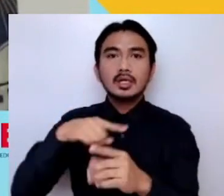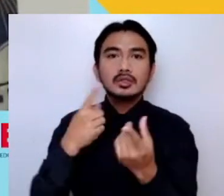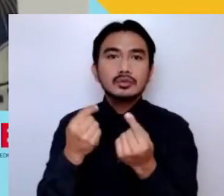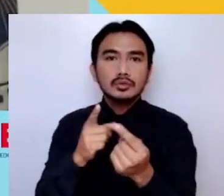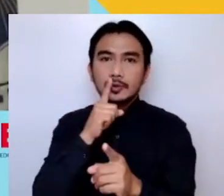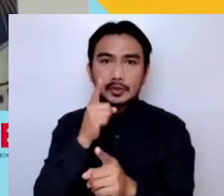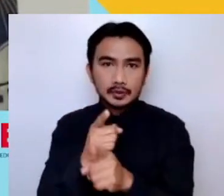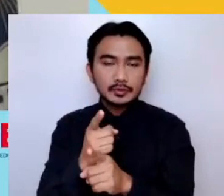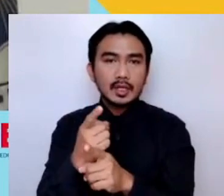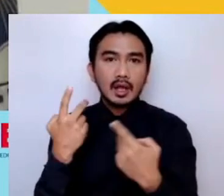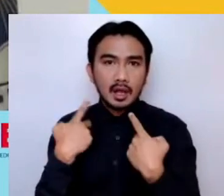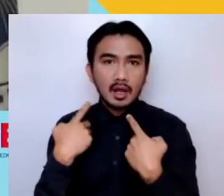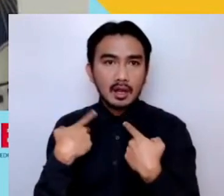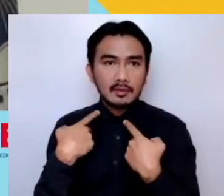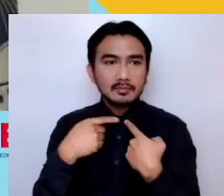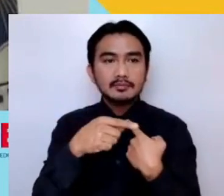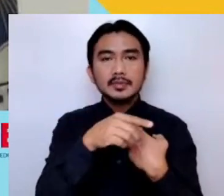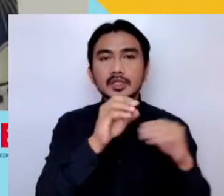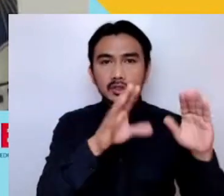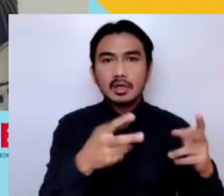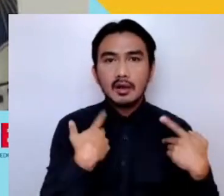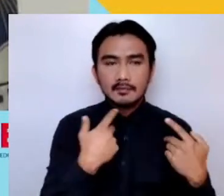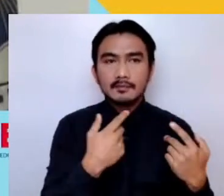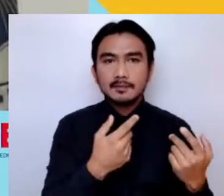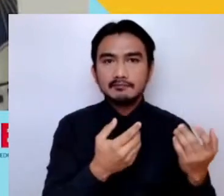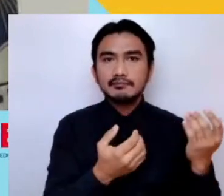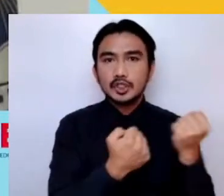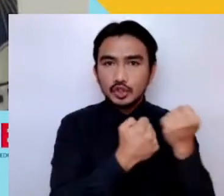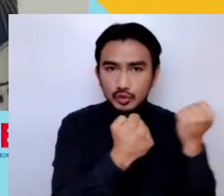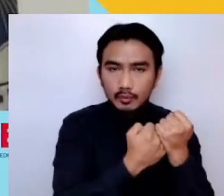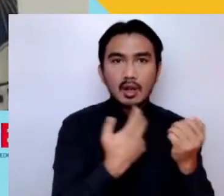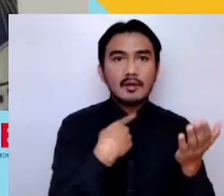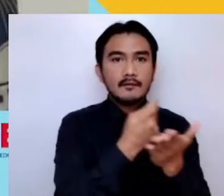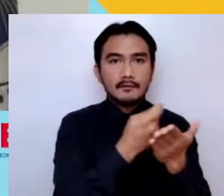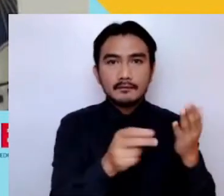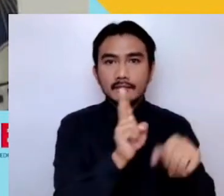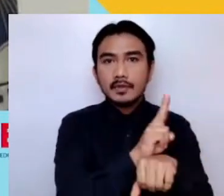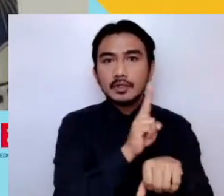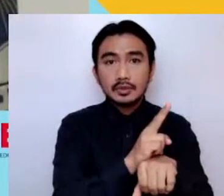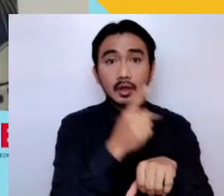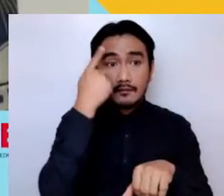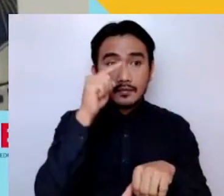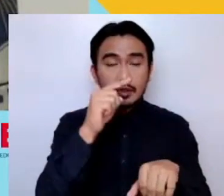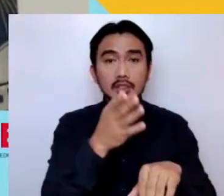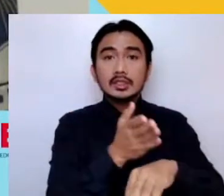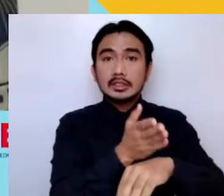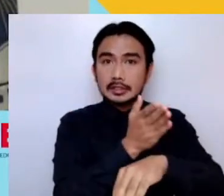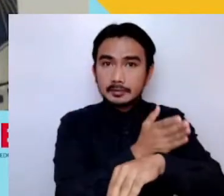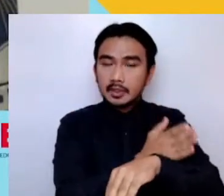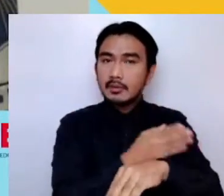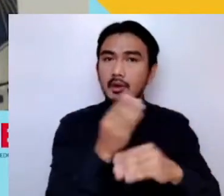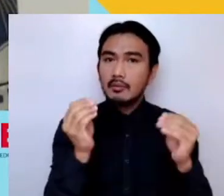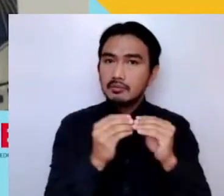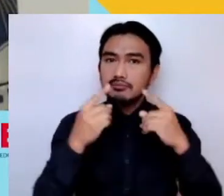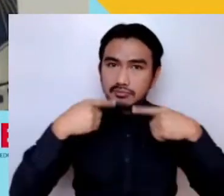the necessary tools and support that you need in order to make you more effective, whether it